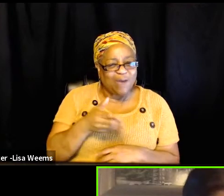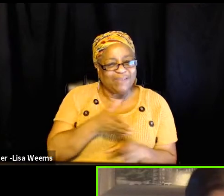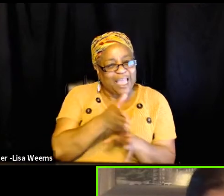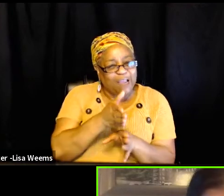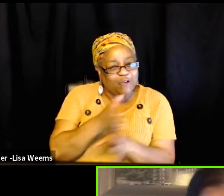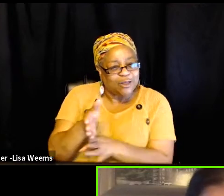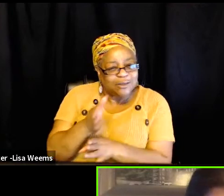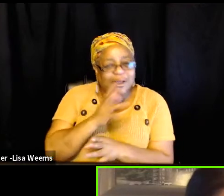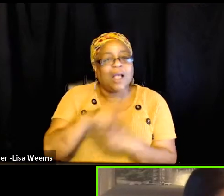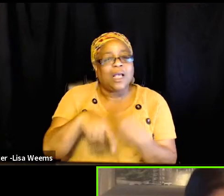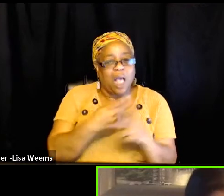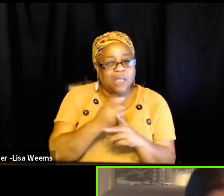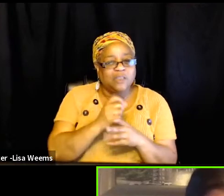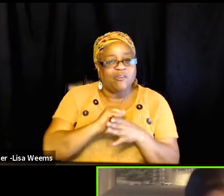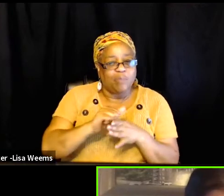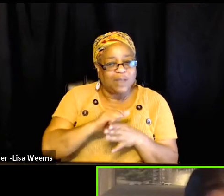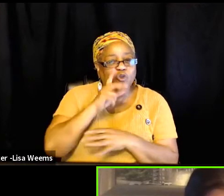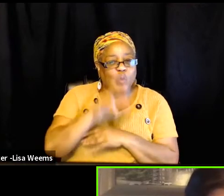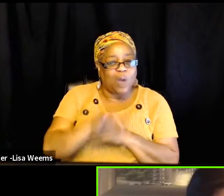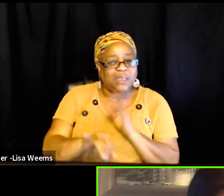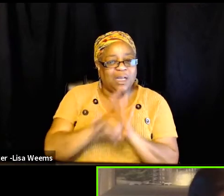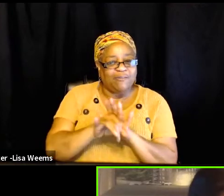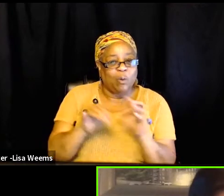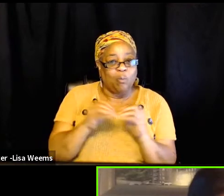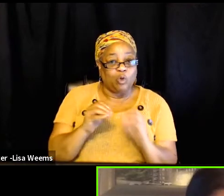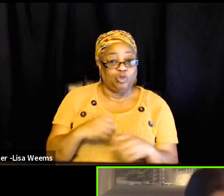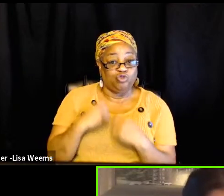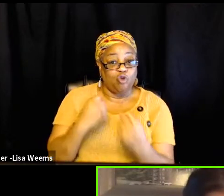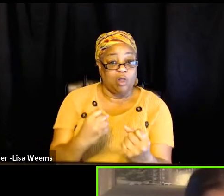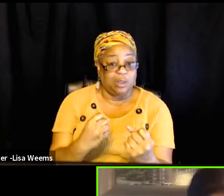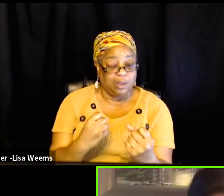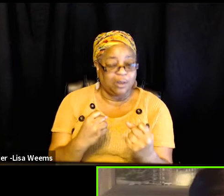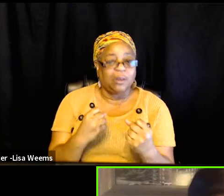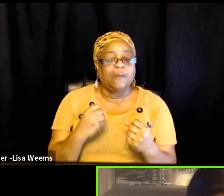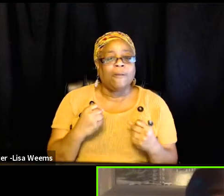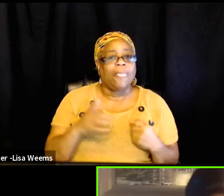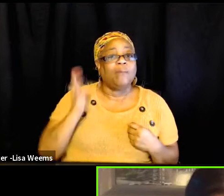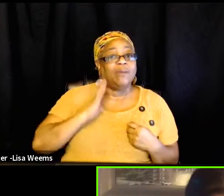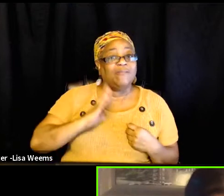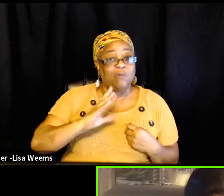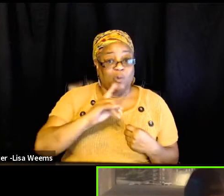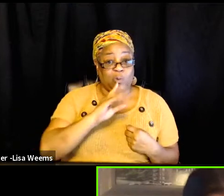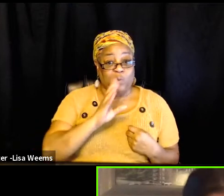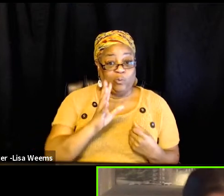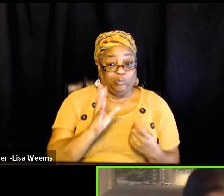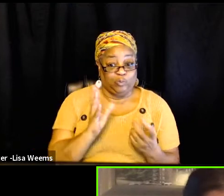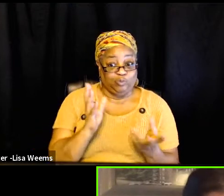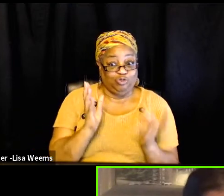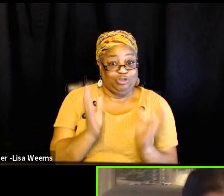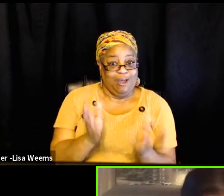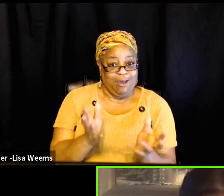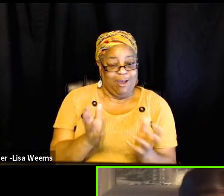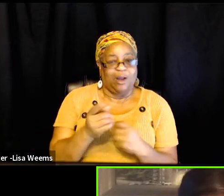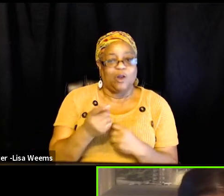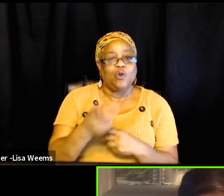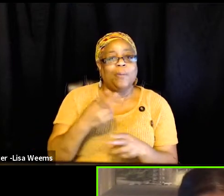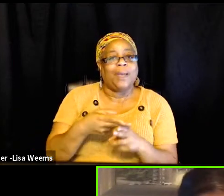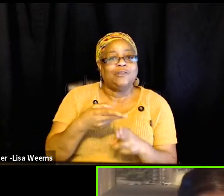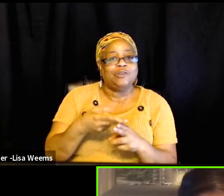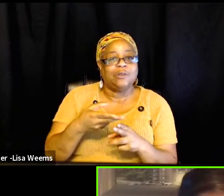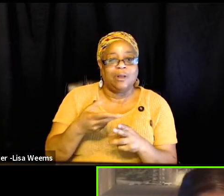of practice that you identify with most strongly. And when we were talking, one of the things you mentioned specifically was